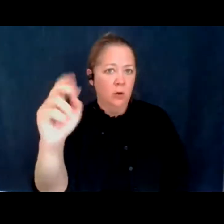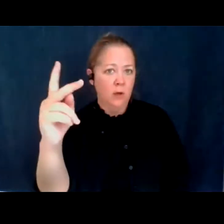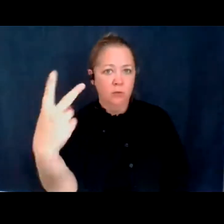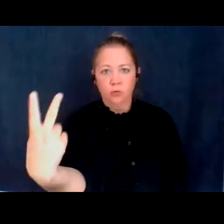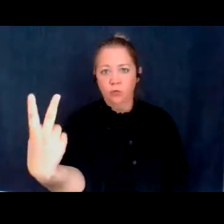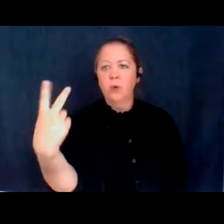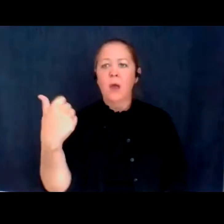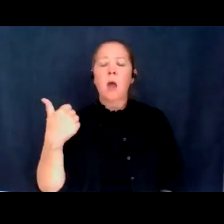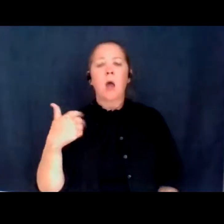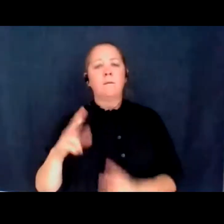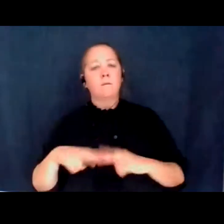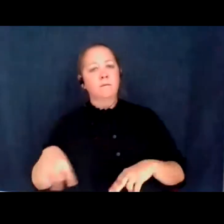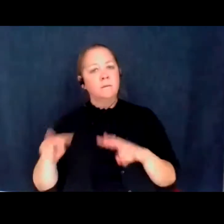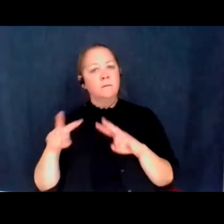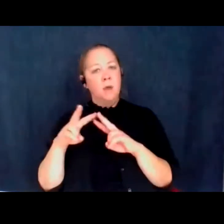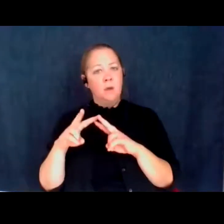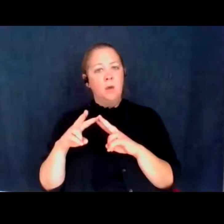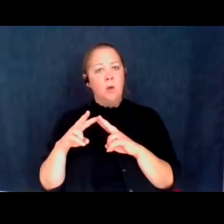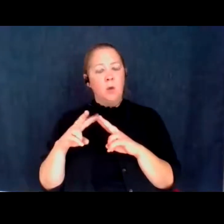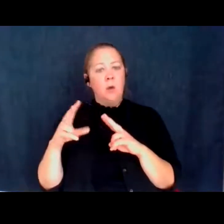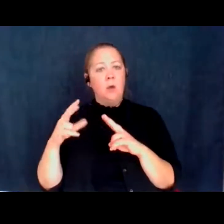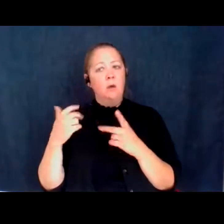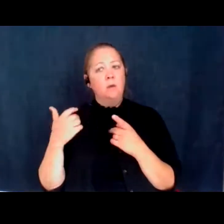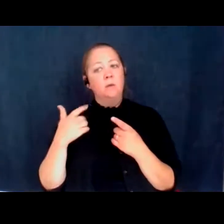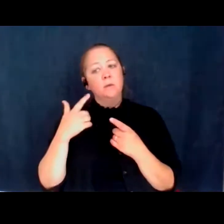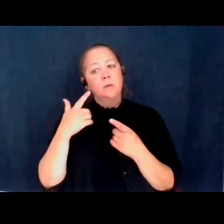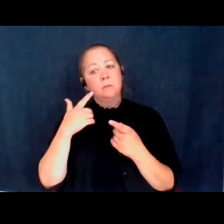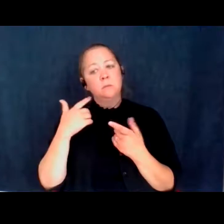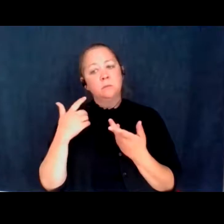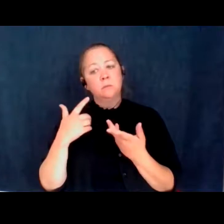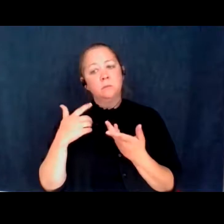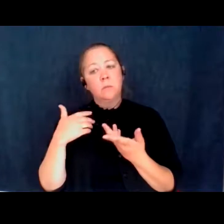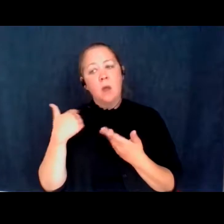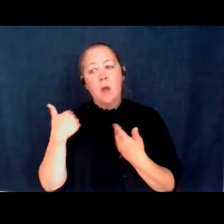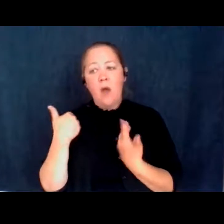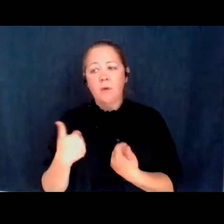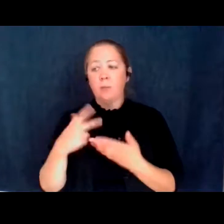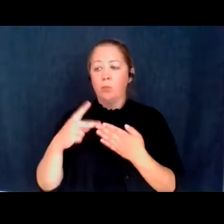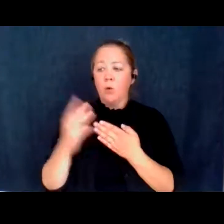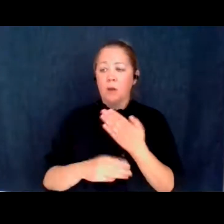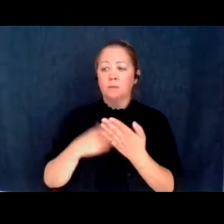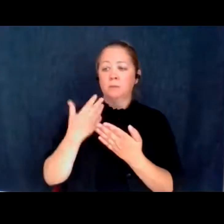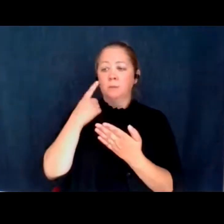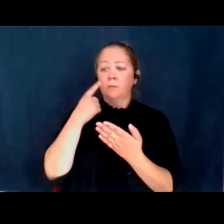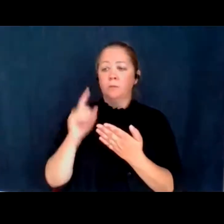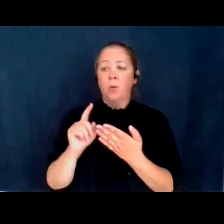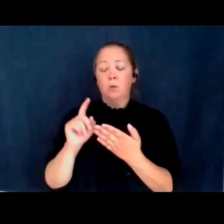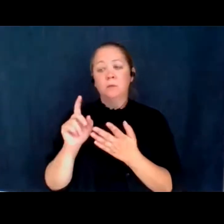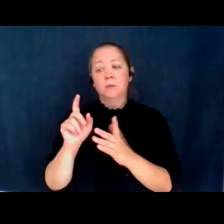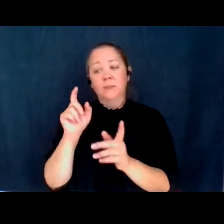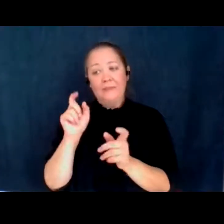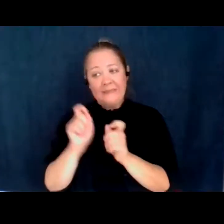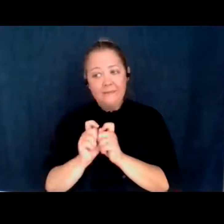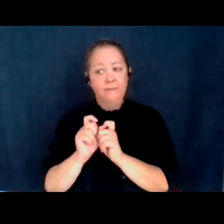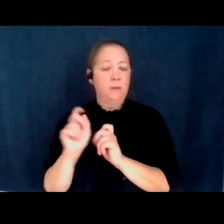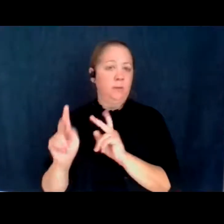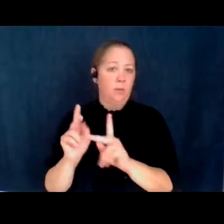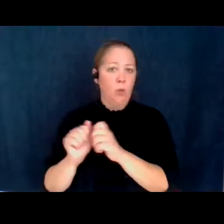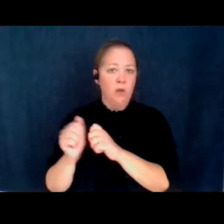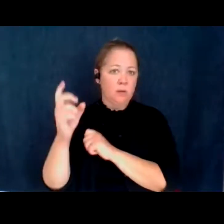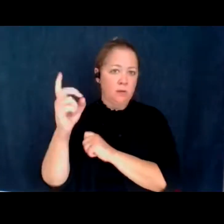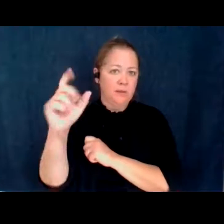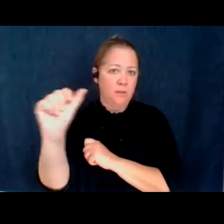holding some programs for specifically for people with disabilities. And it's also important to be clear on what is that value, why are we doing